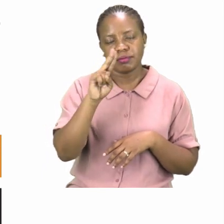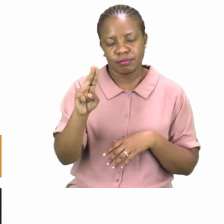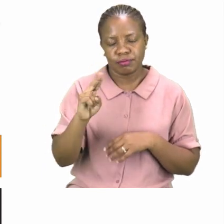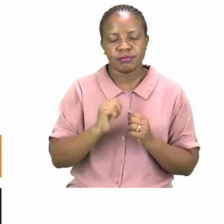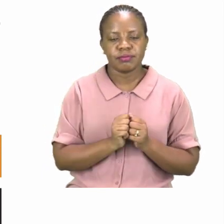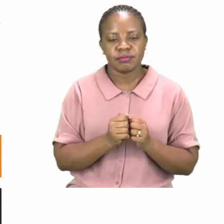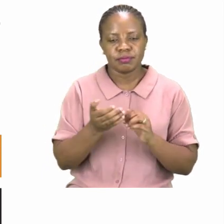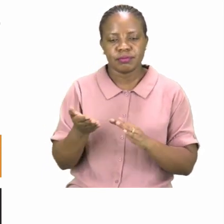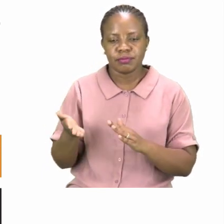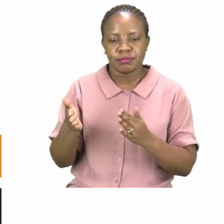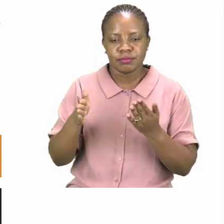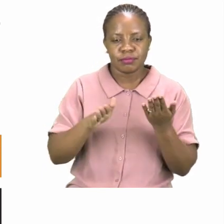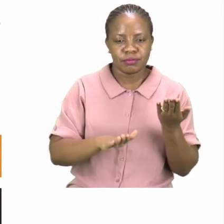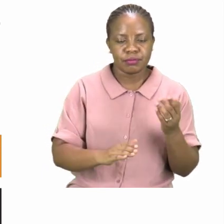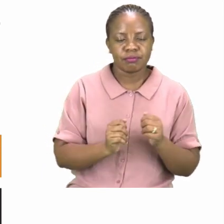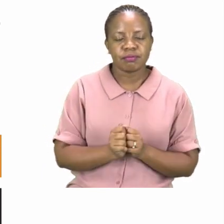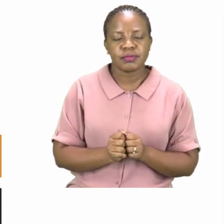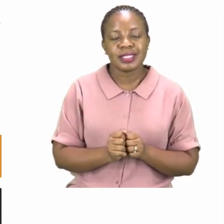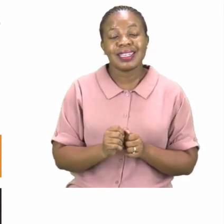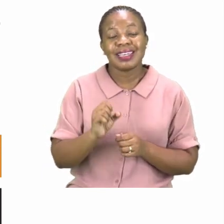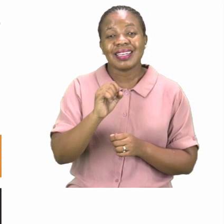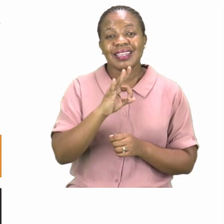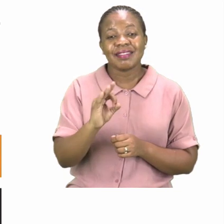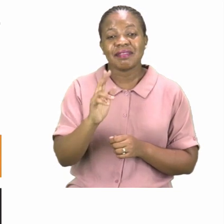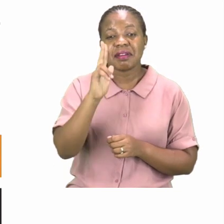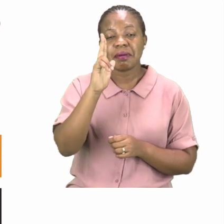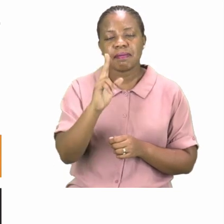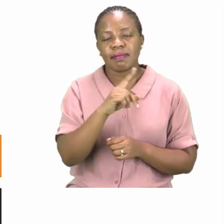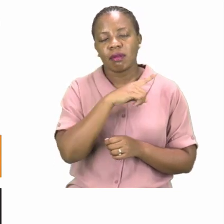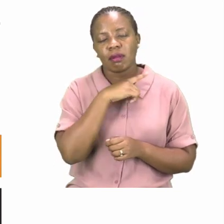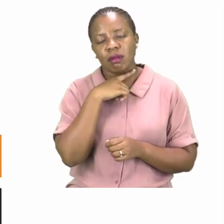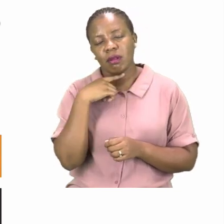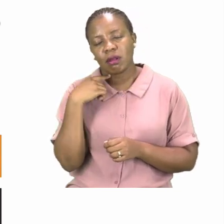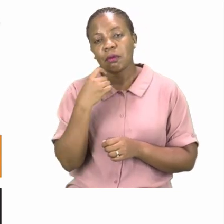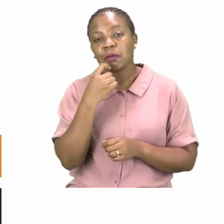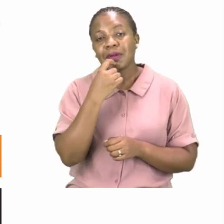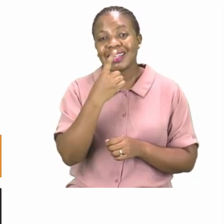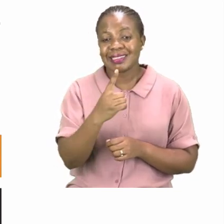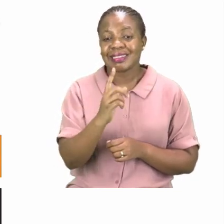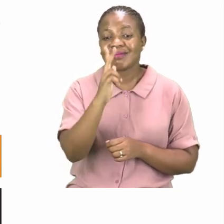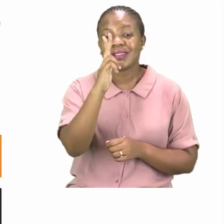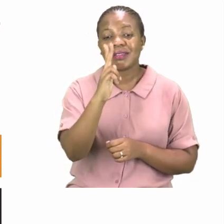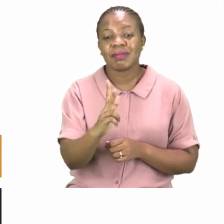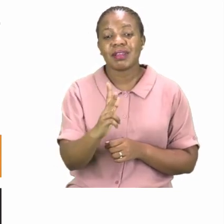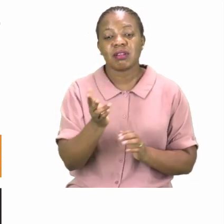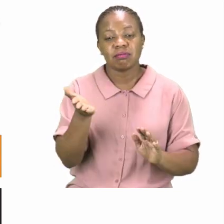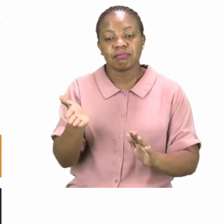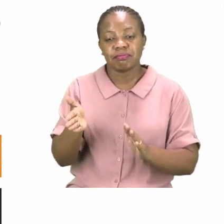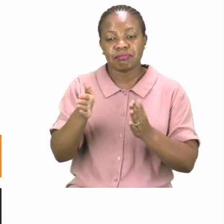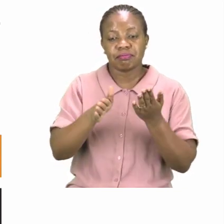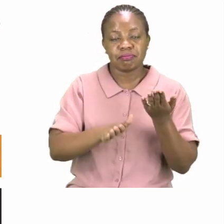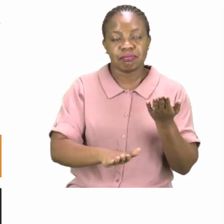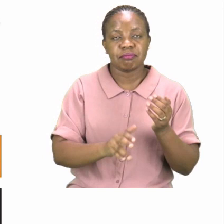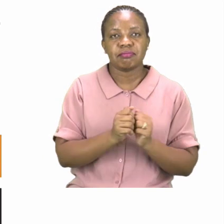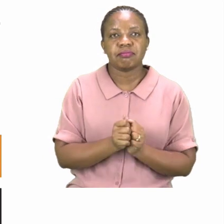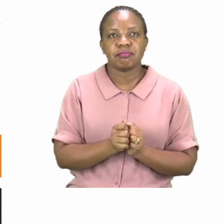passes away, we say that they have died. So if many people die, we call